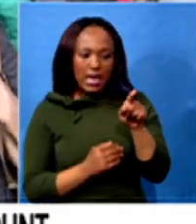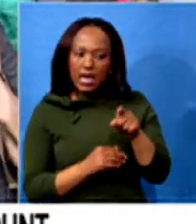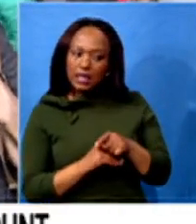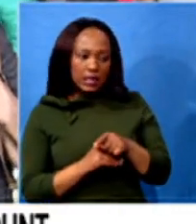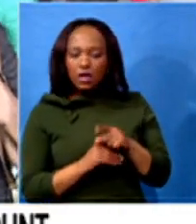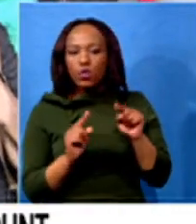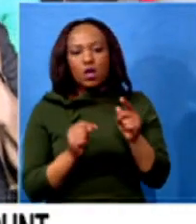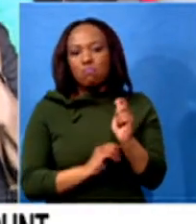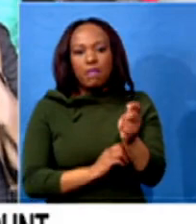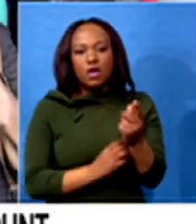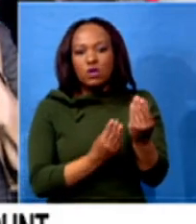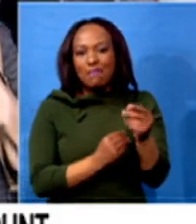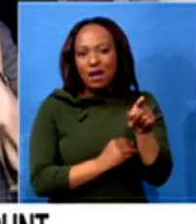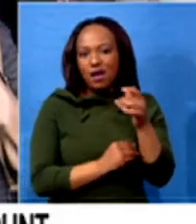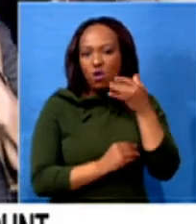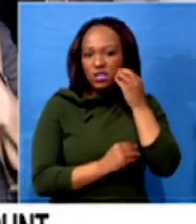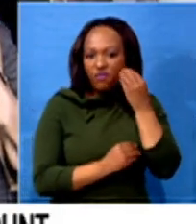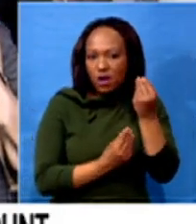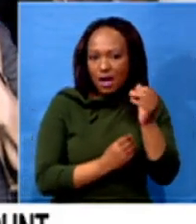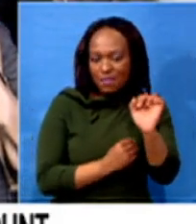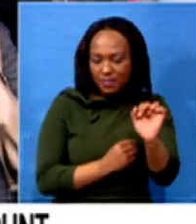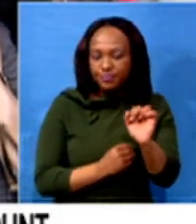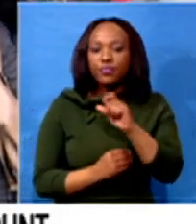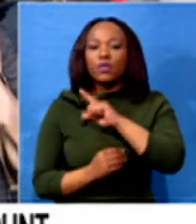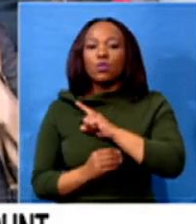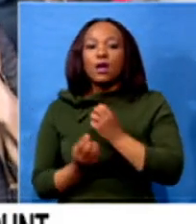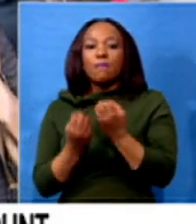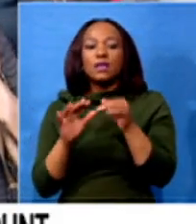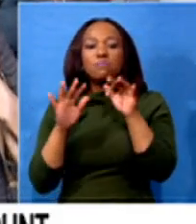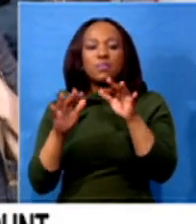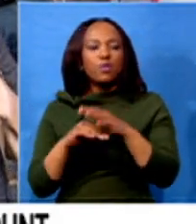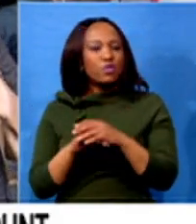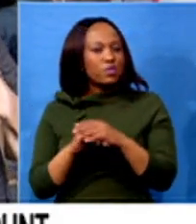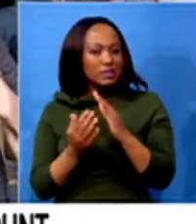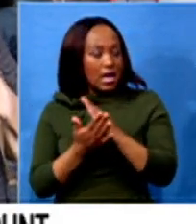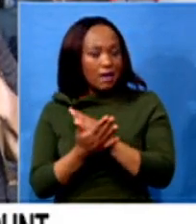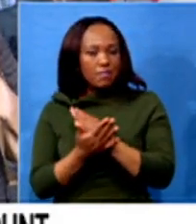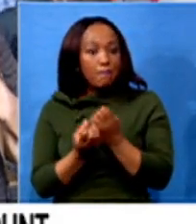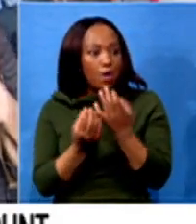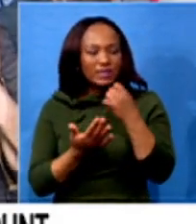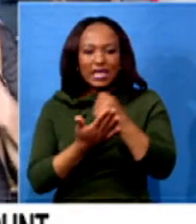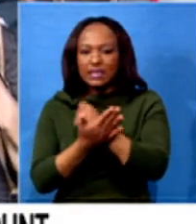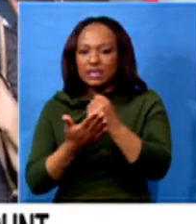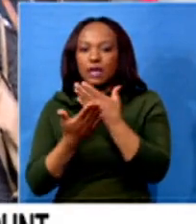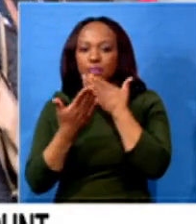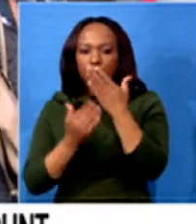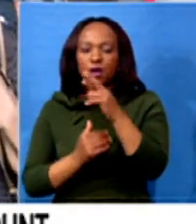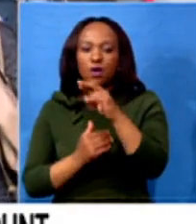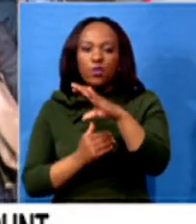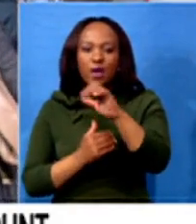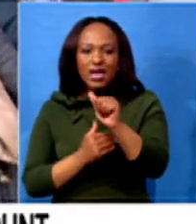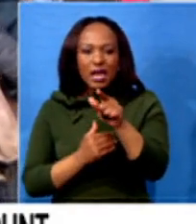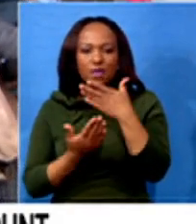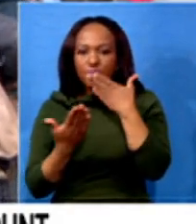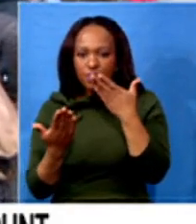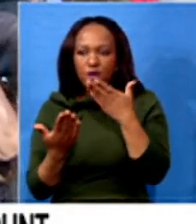to pay through that. And I know that many of our people's numbers are not necessarily recurred, but again, it becomes a challenge that we need